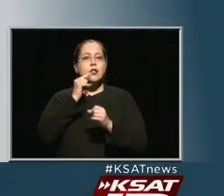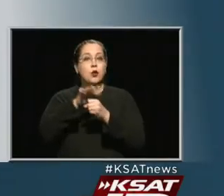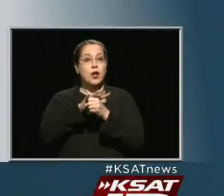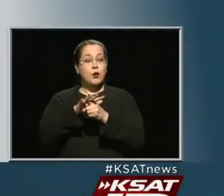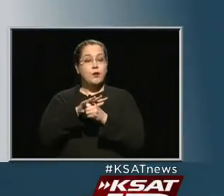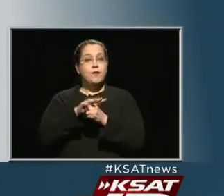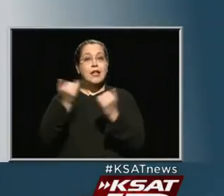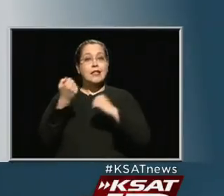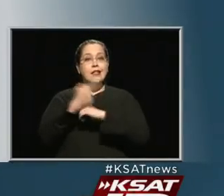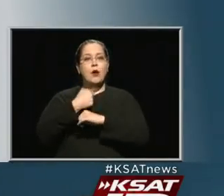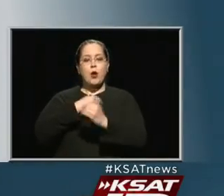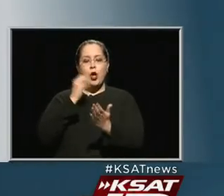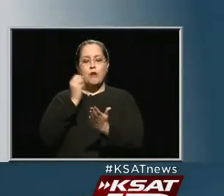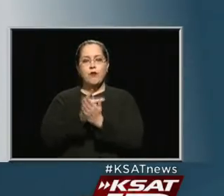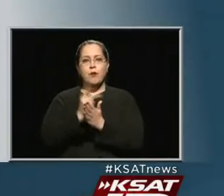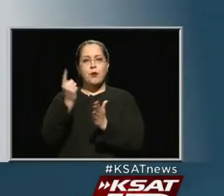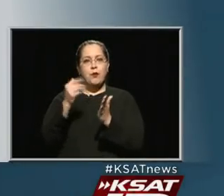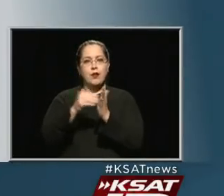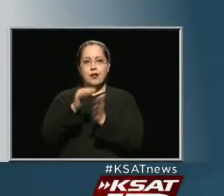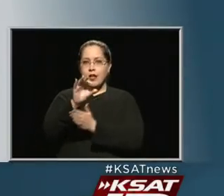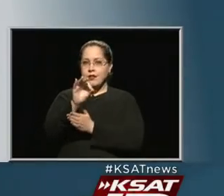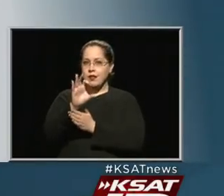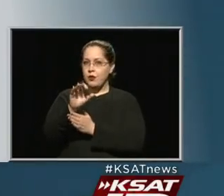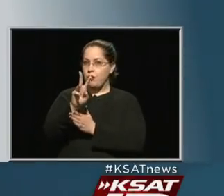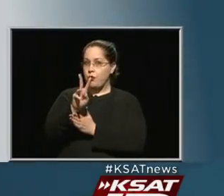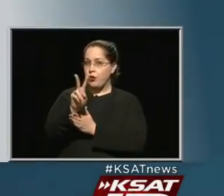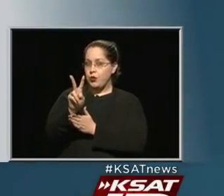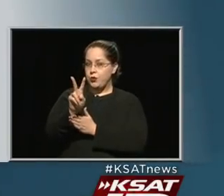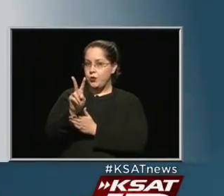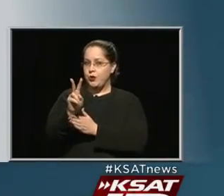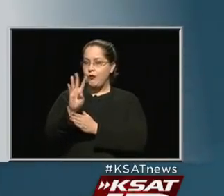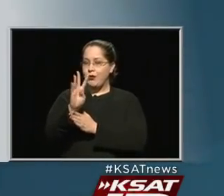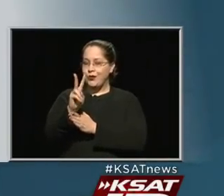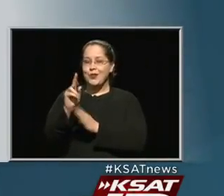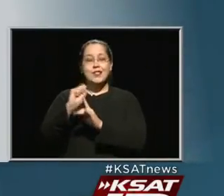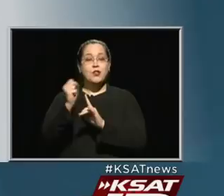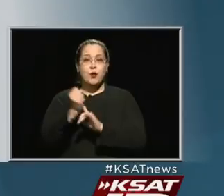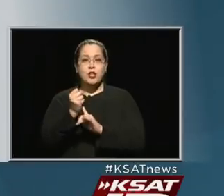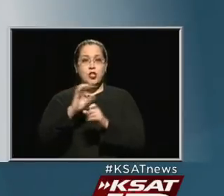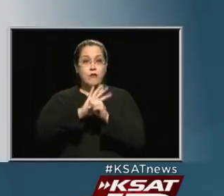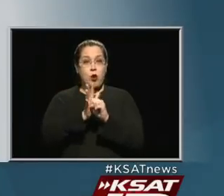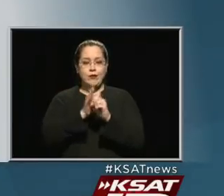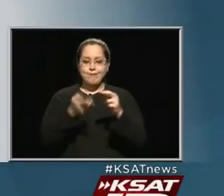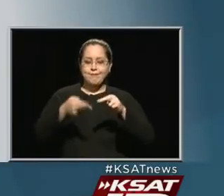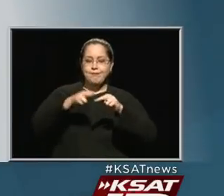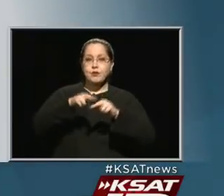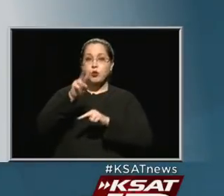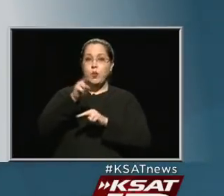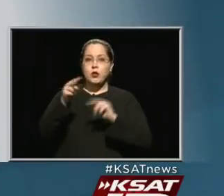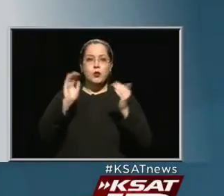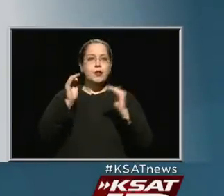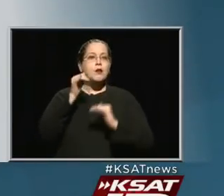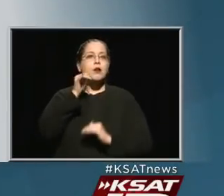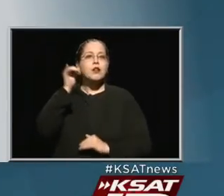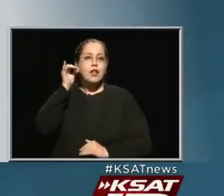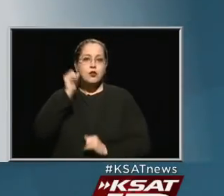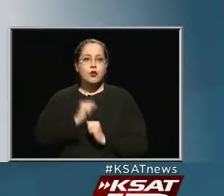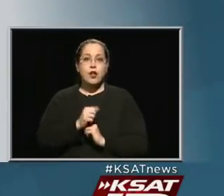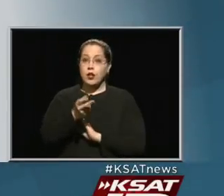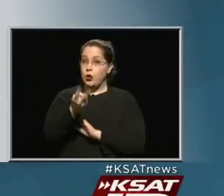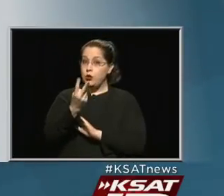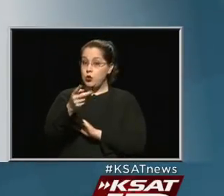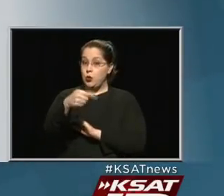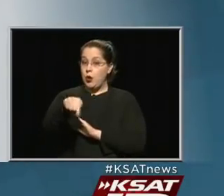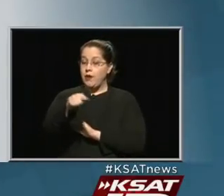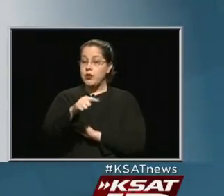Tonight we're confirming 1,942 cases of COVID-19. That's an increase of 22 from yesterday. Two of those